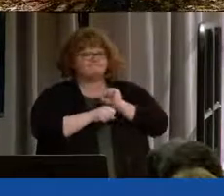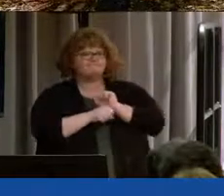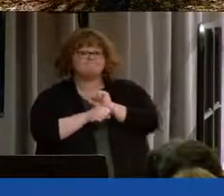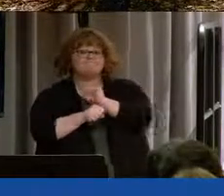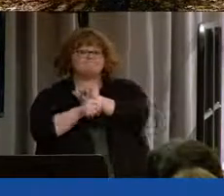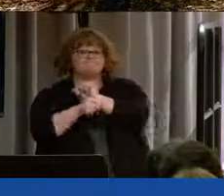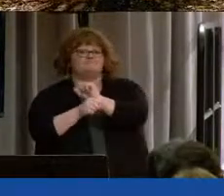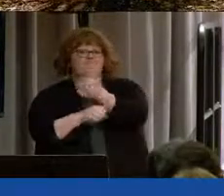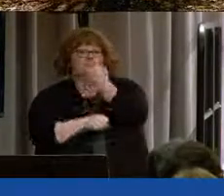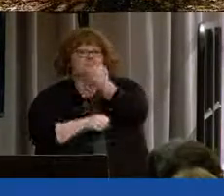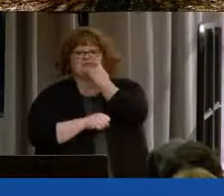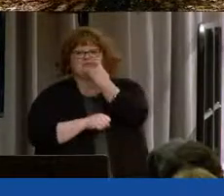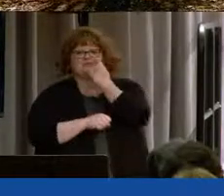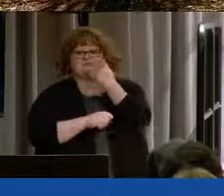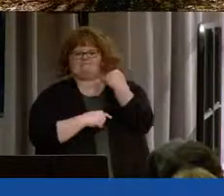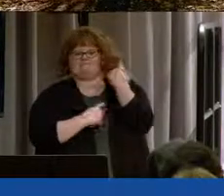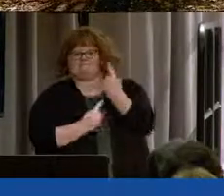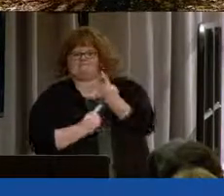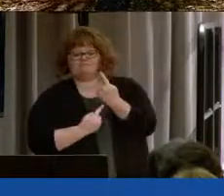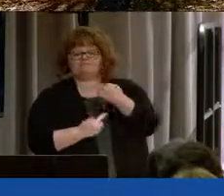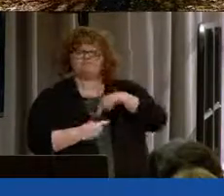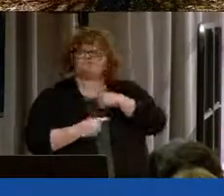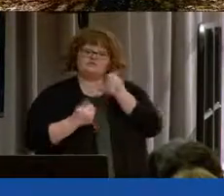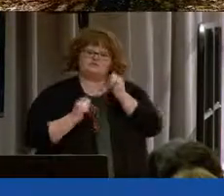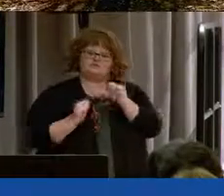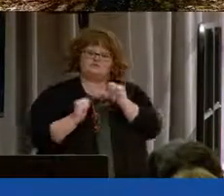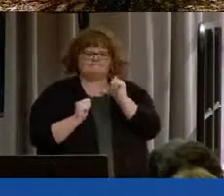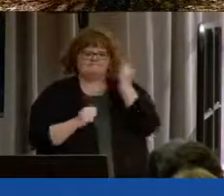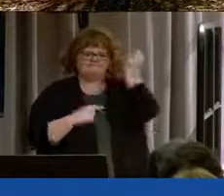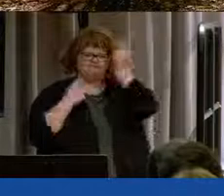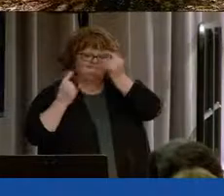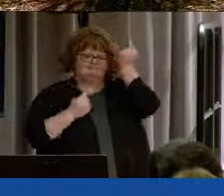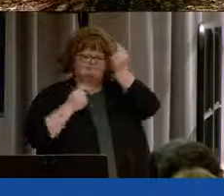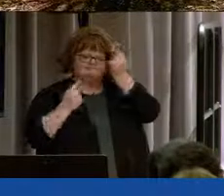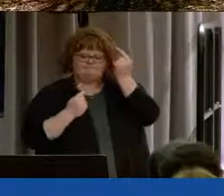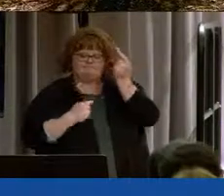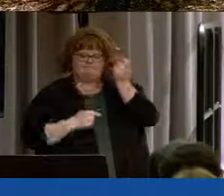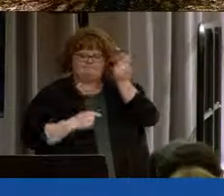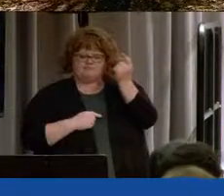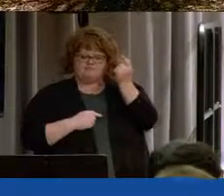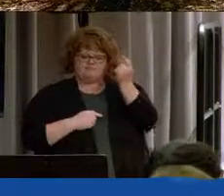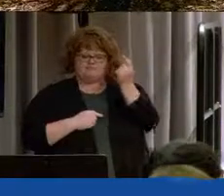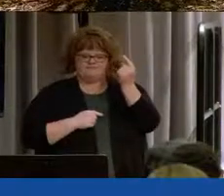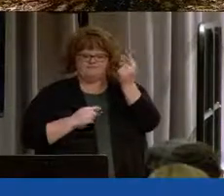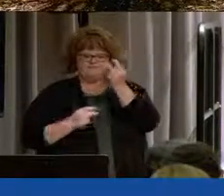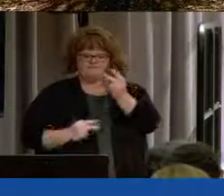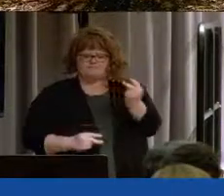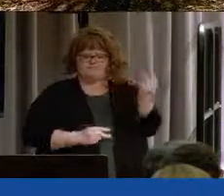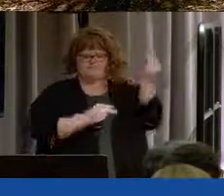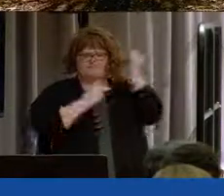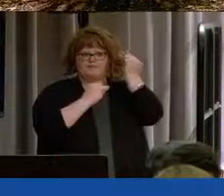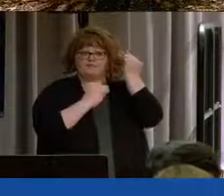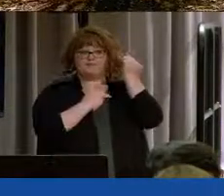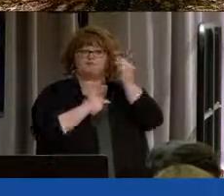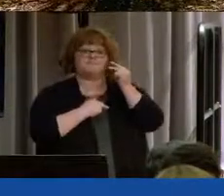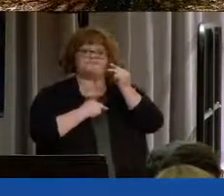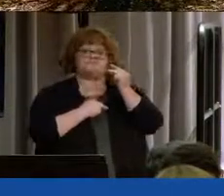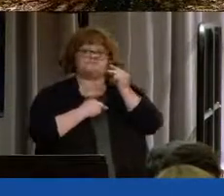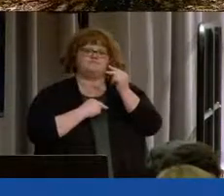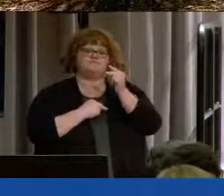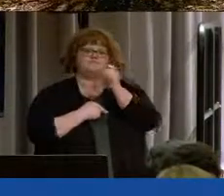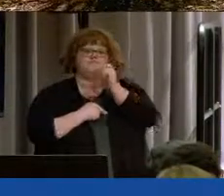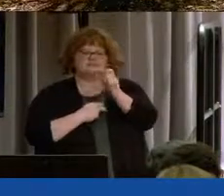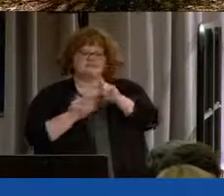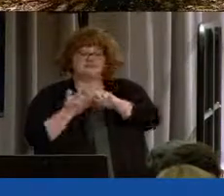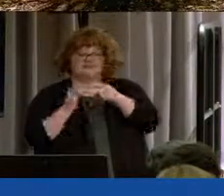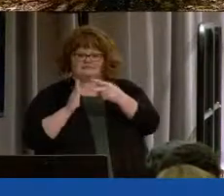years is thinking about how memorials do not have to be static instruments of the past, but how can